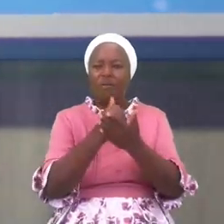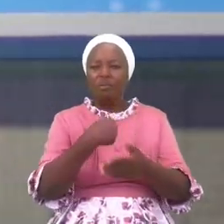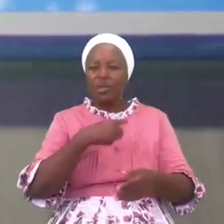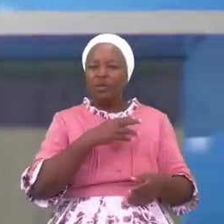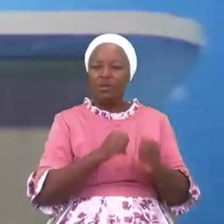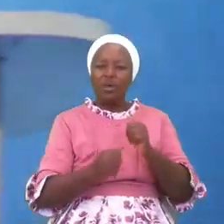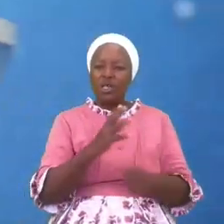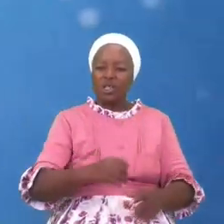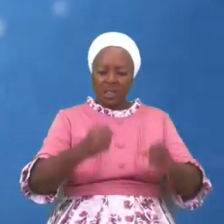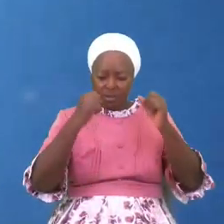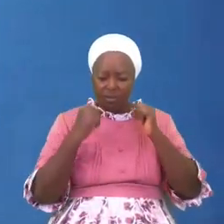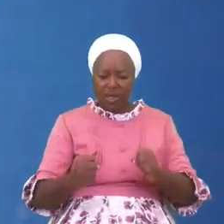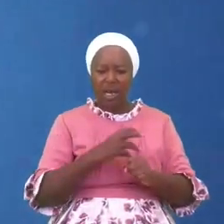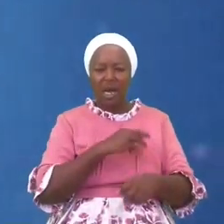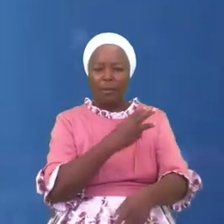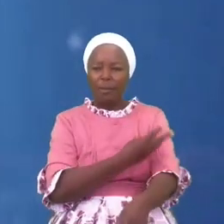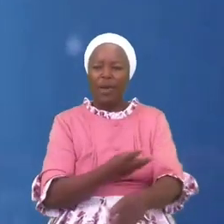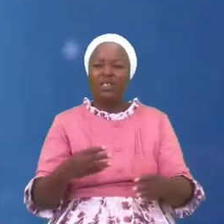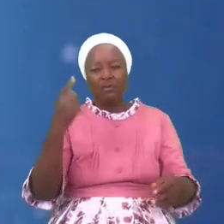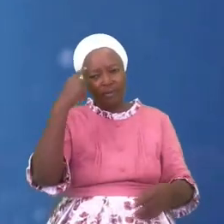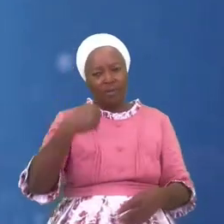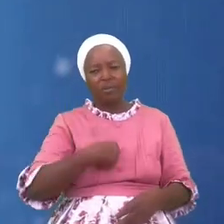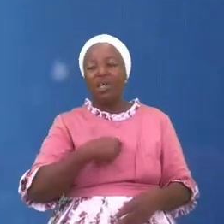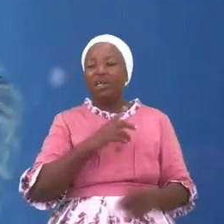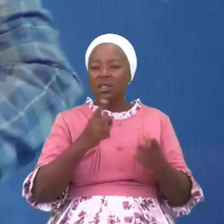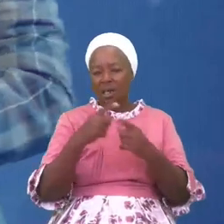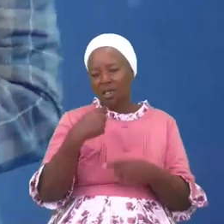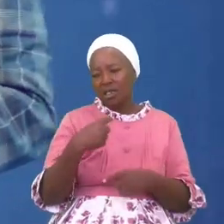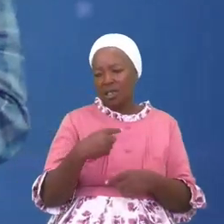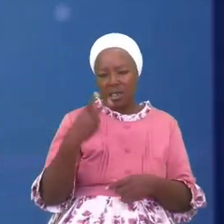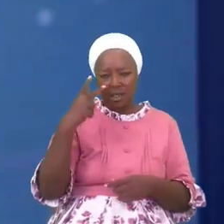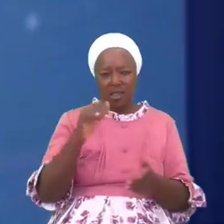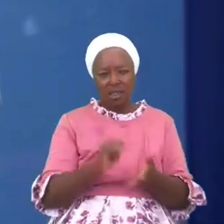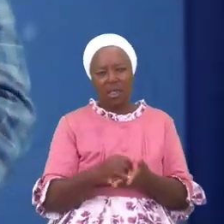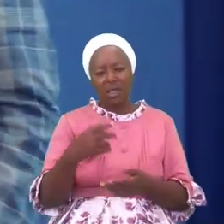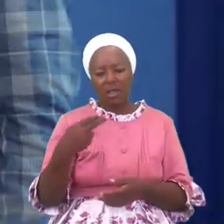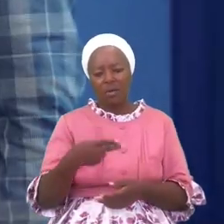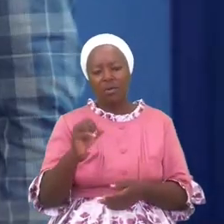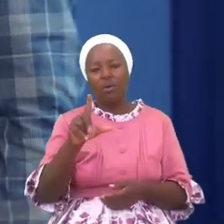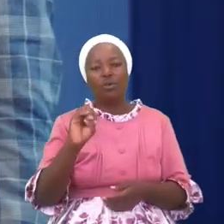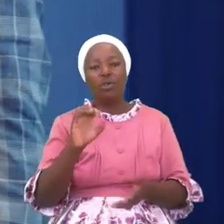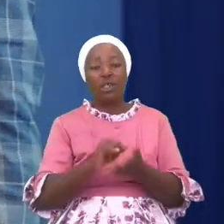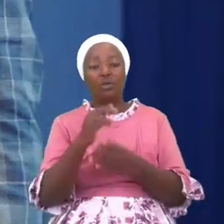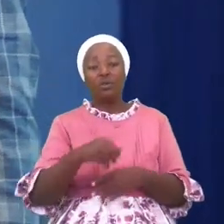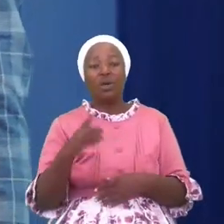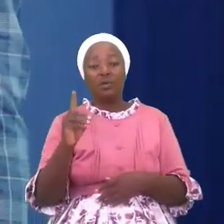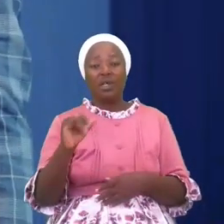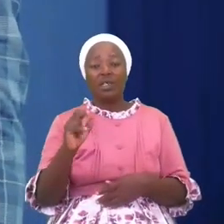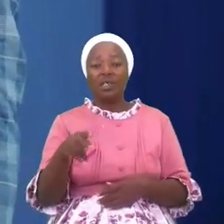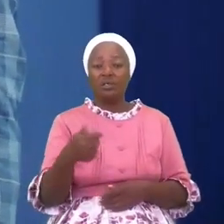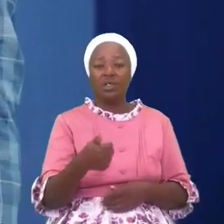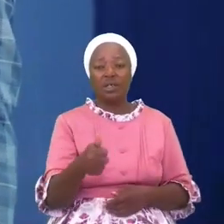look at the hole from which you are dug. You are digged. It says in verse 2, it says, look unto